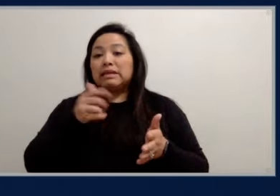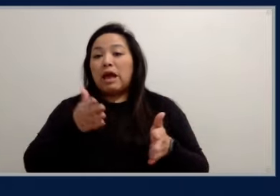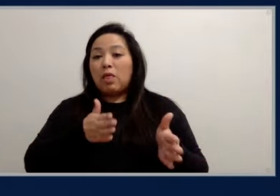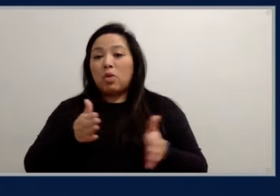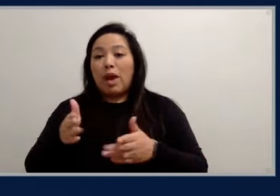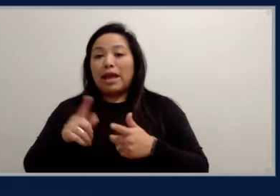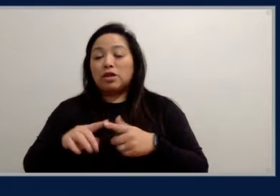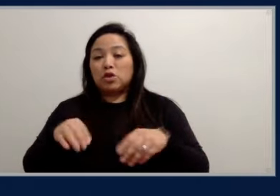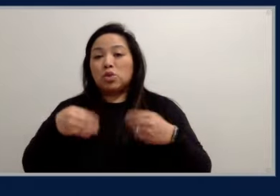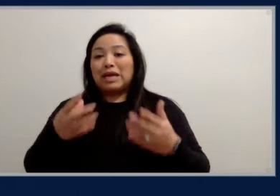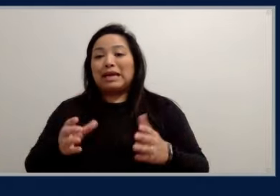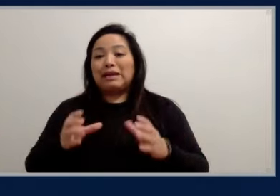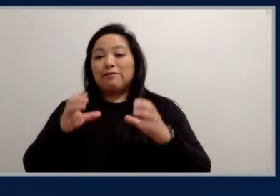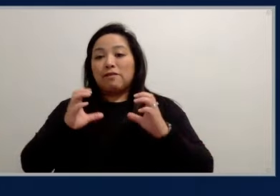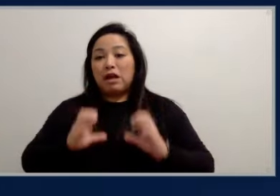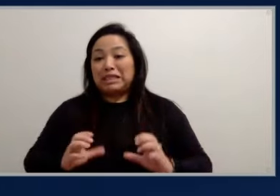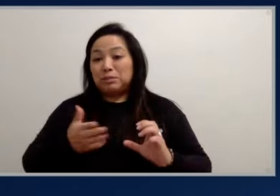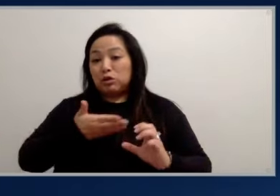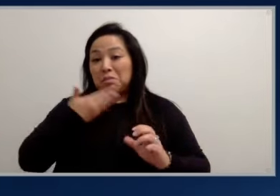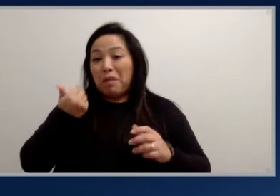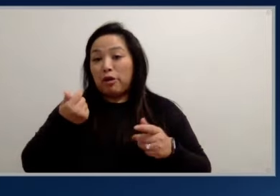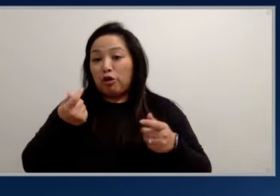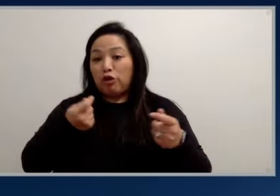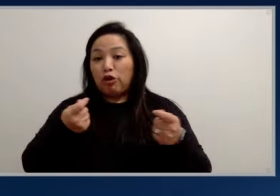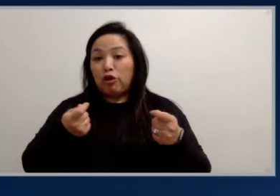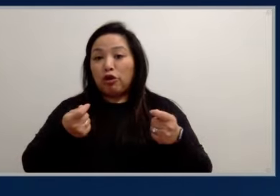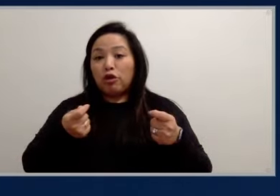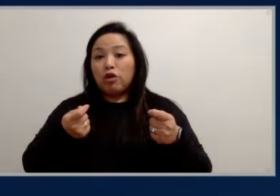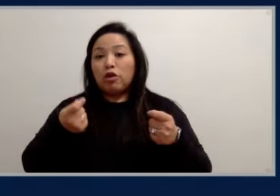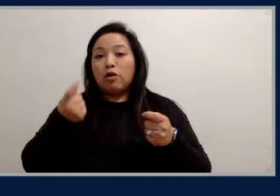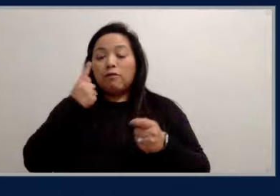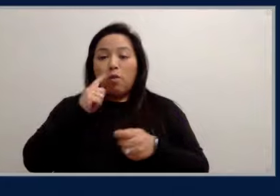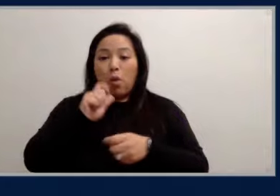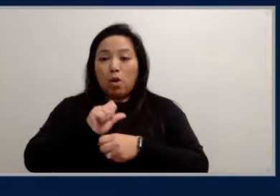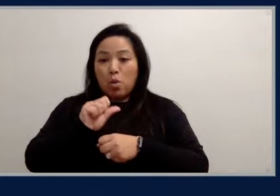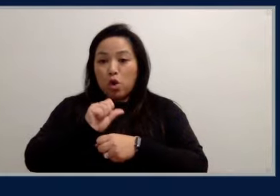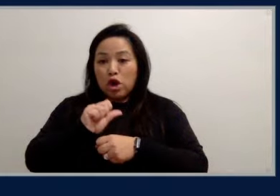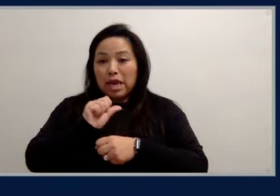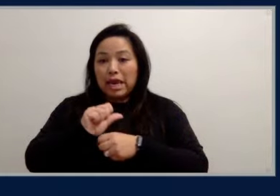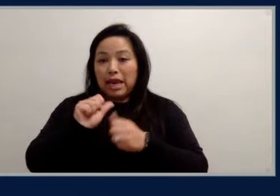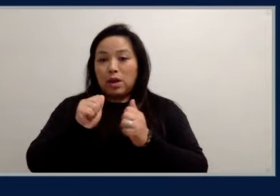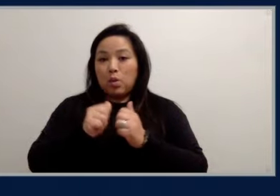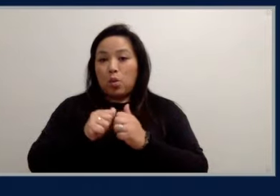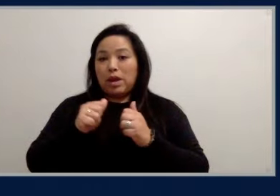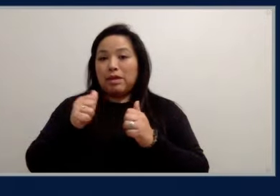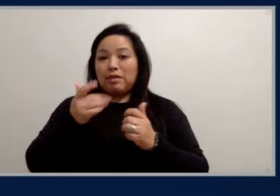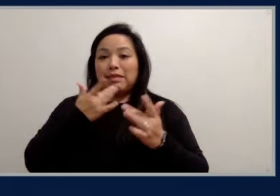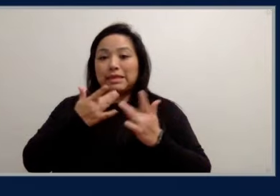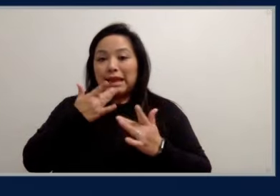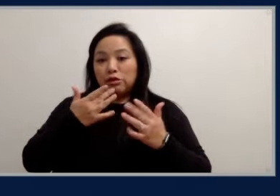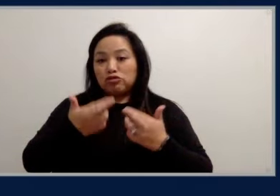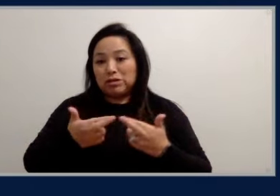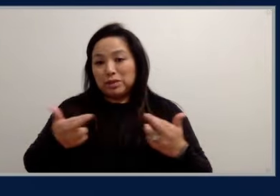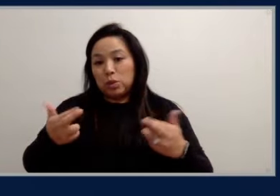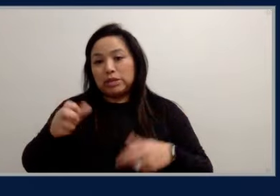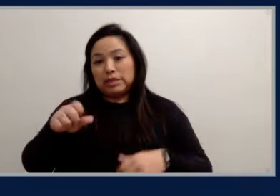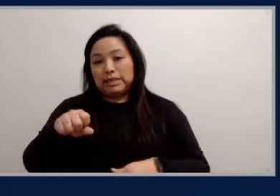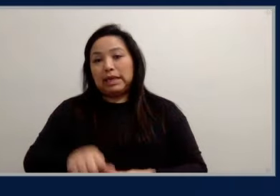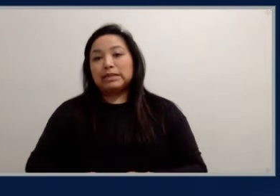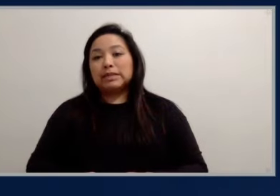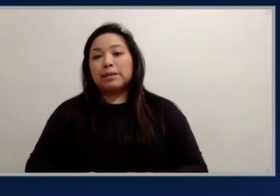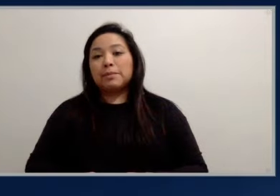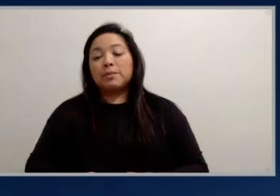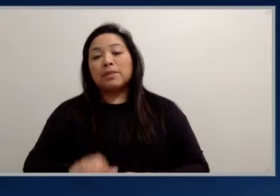give customers a better handle over working with these scarce resources. Yeah, absolutely. Okay. Absolutely. It's like the